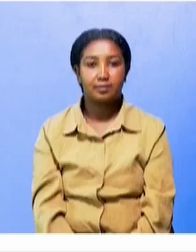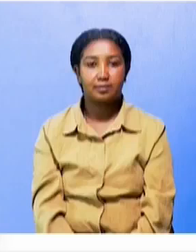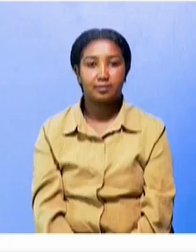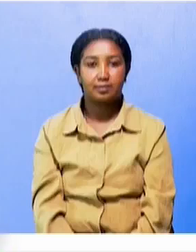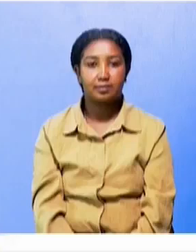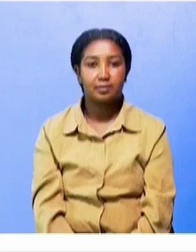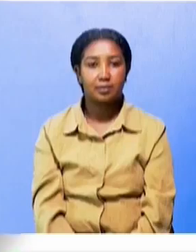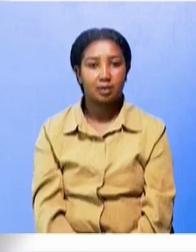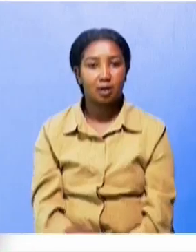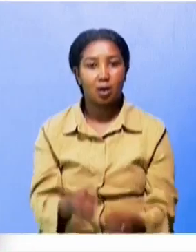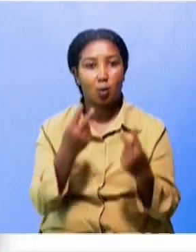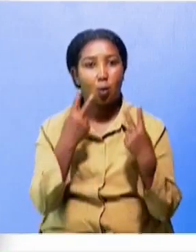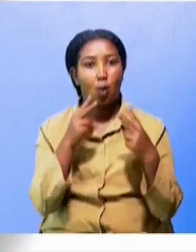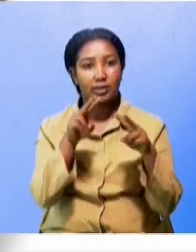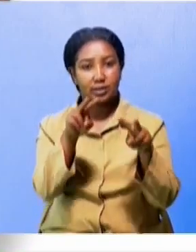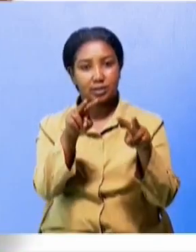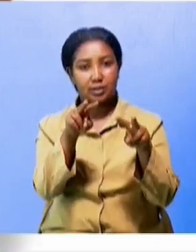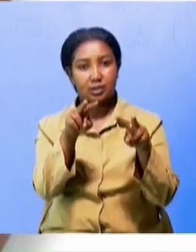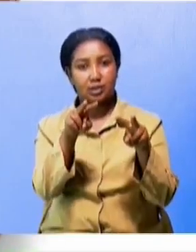watch